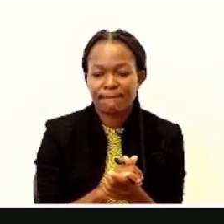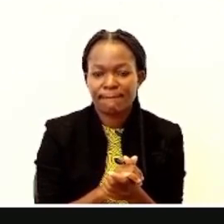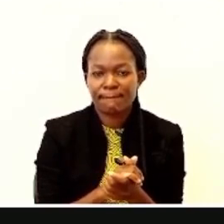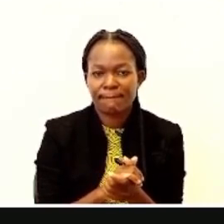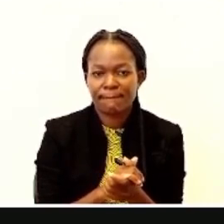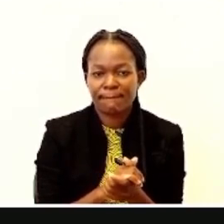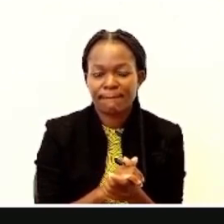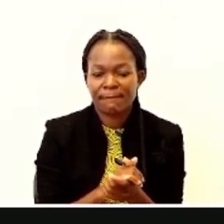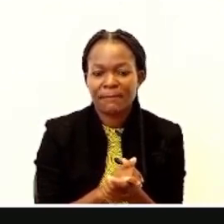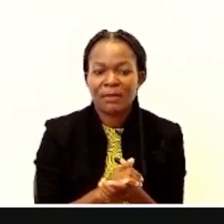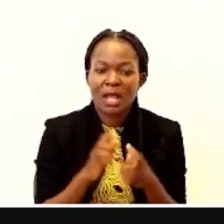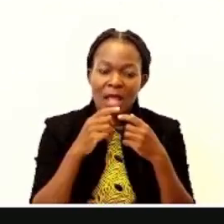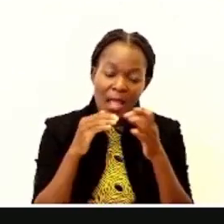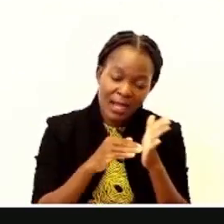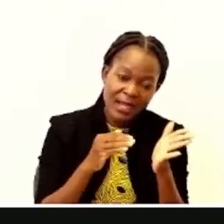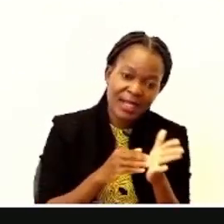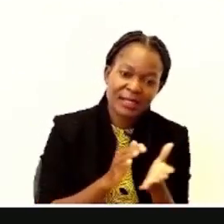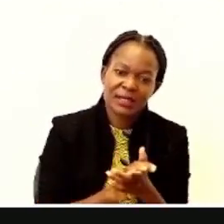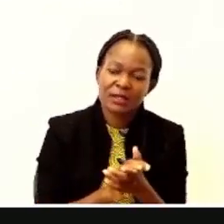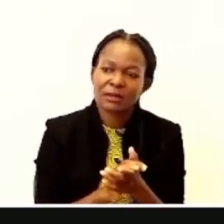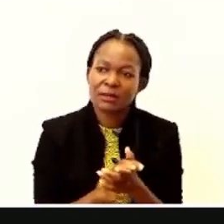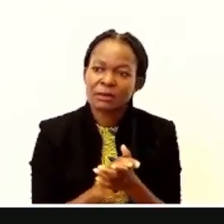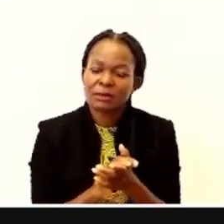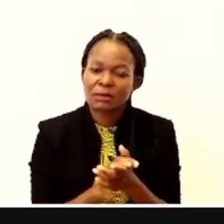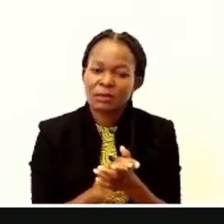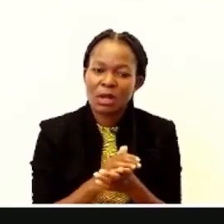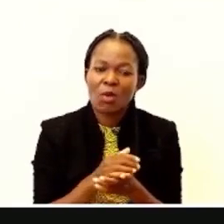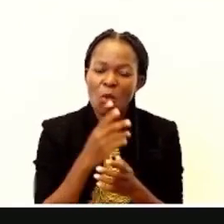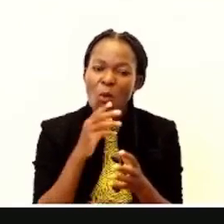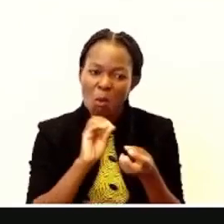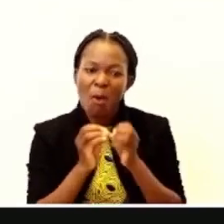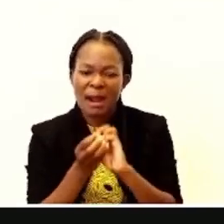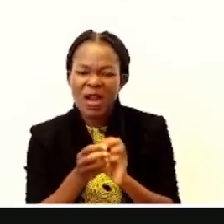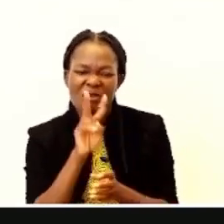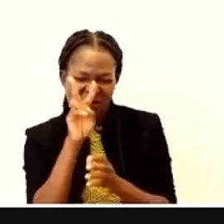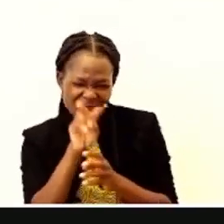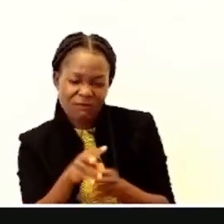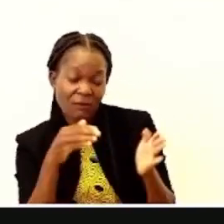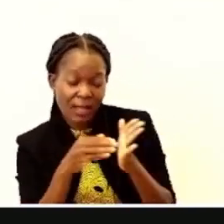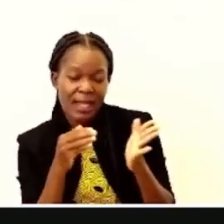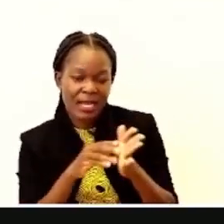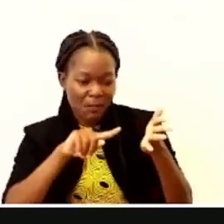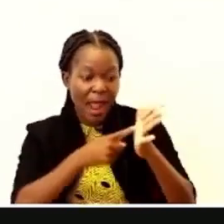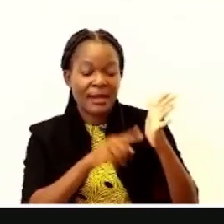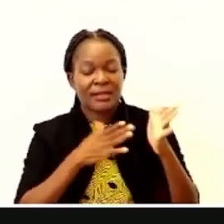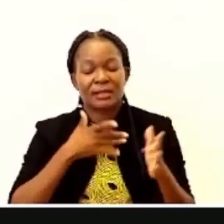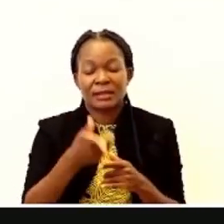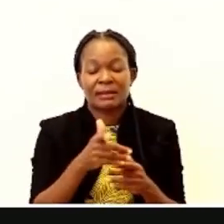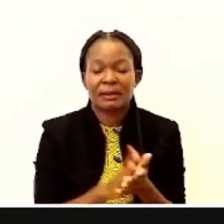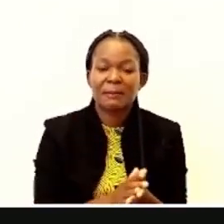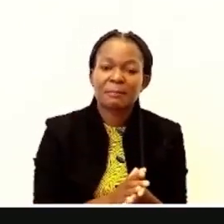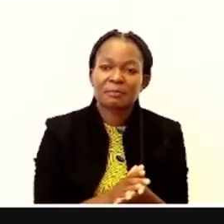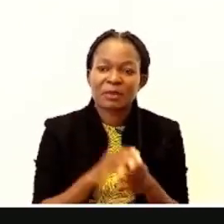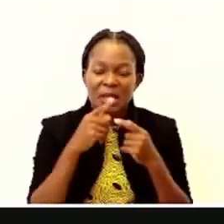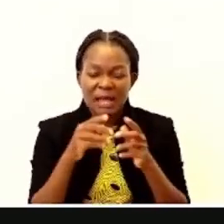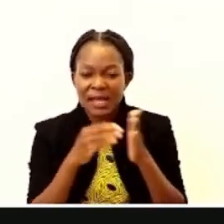solidarity, but also in resistance. Ahmed was also talking about, we need to set the agenda, but we also need